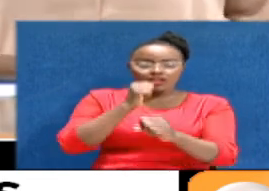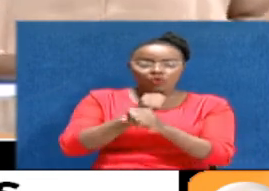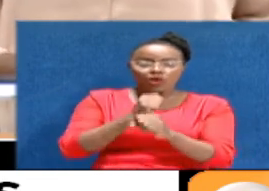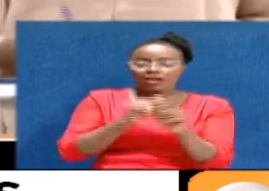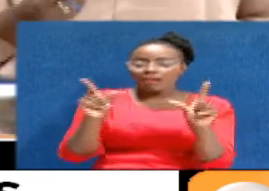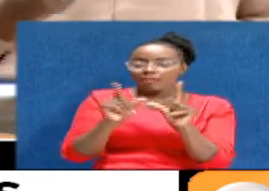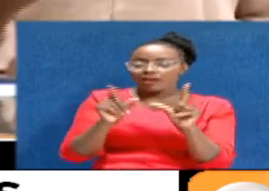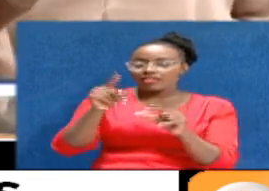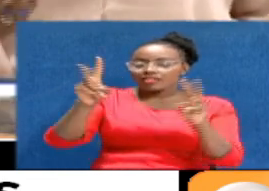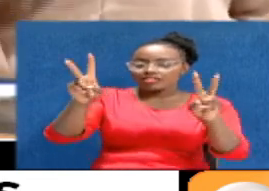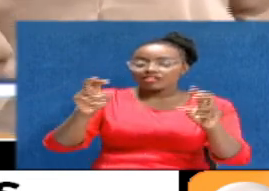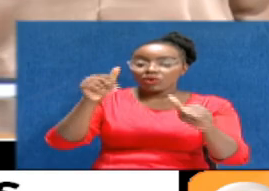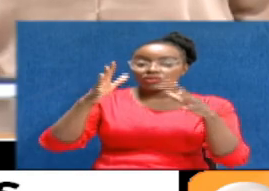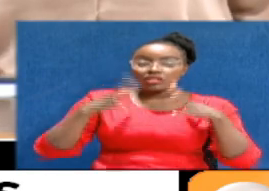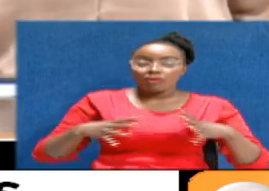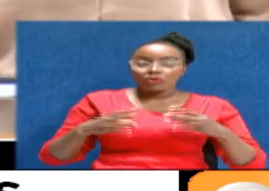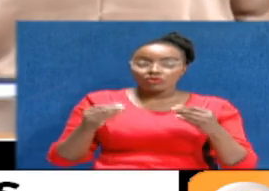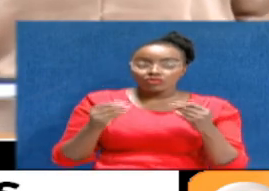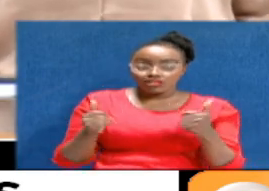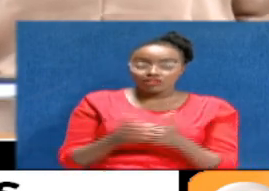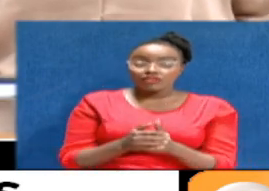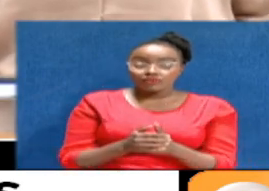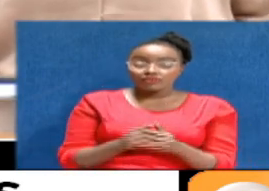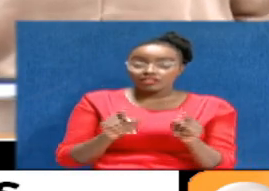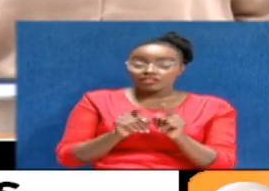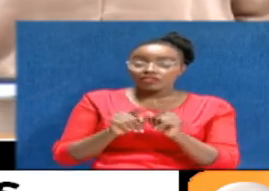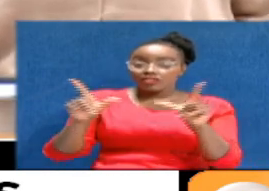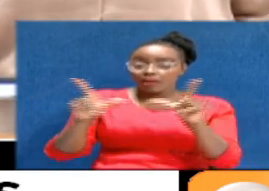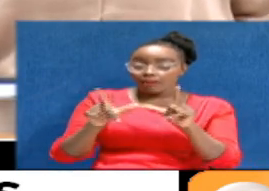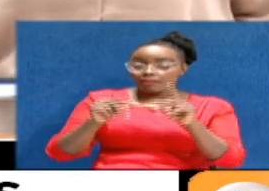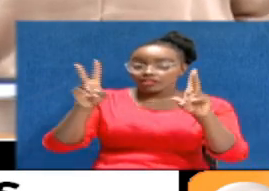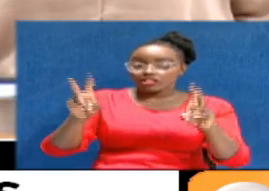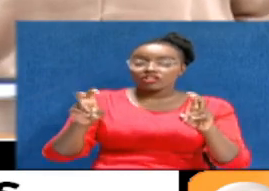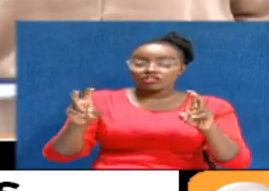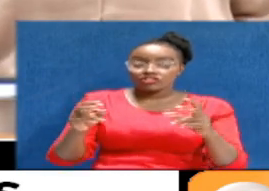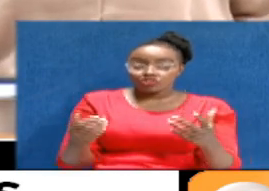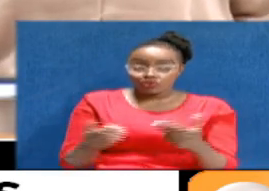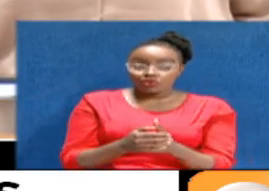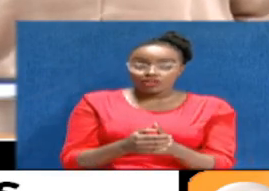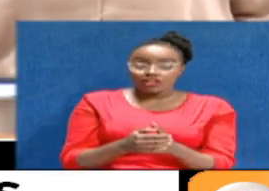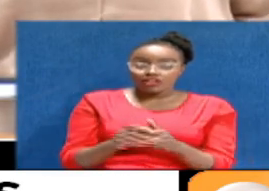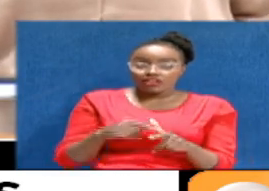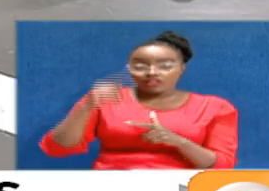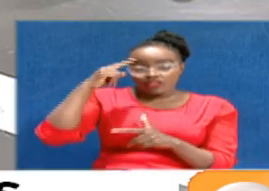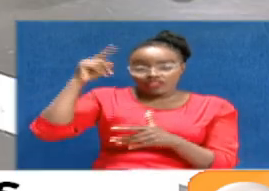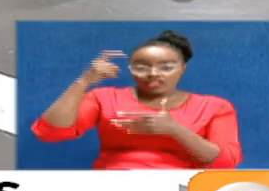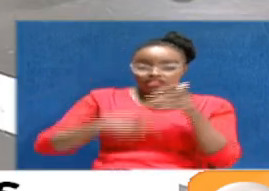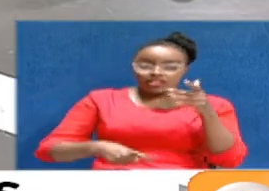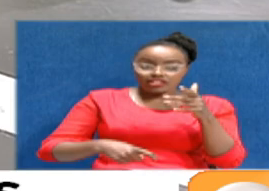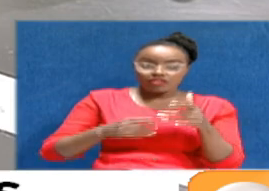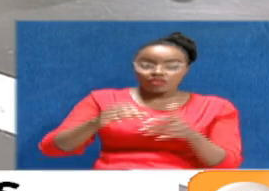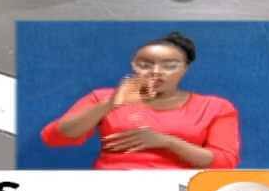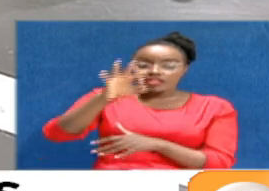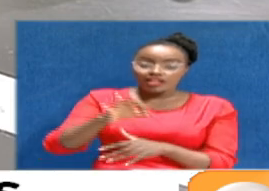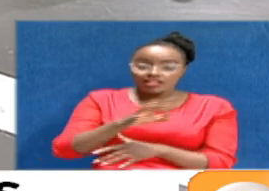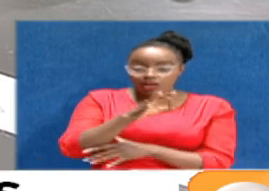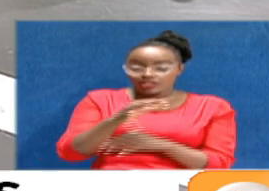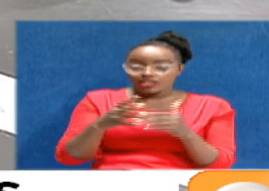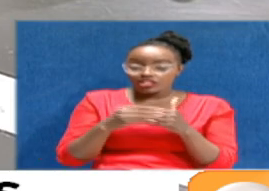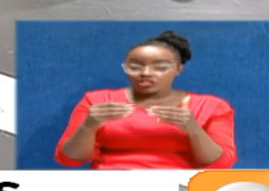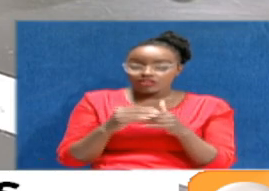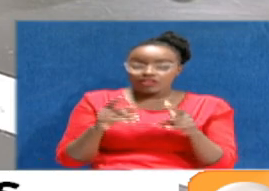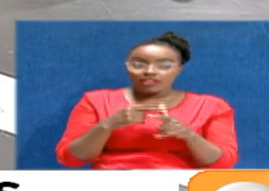Such issues, I think, are the ones that people want and sorted out. And by the way, on the permits issue, in fact, the charges were once